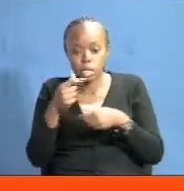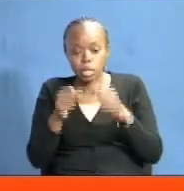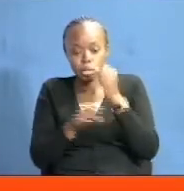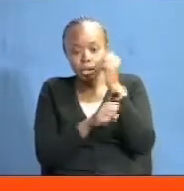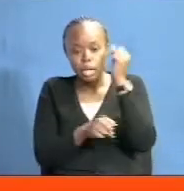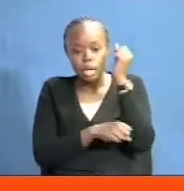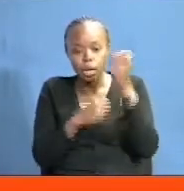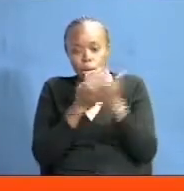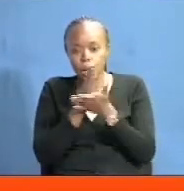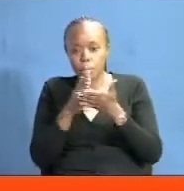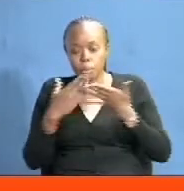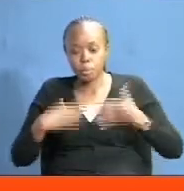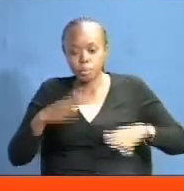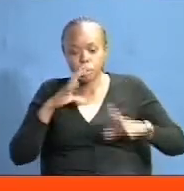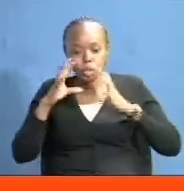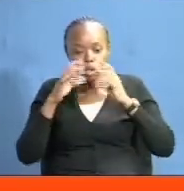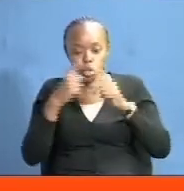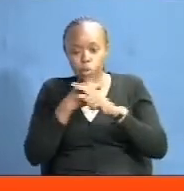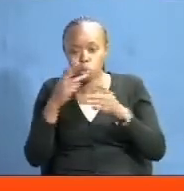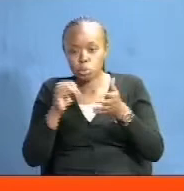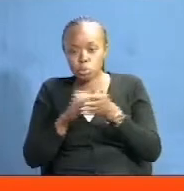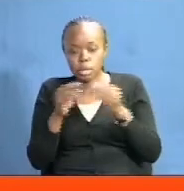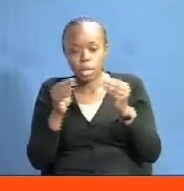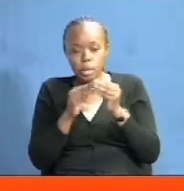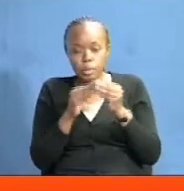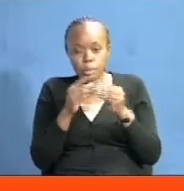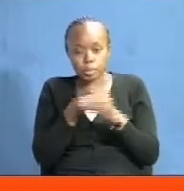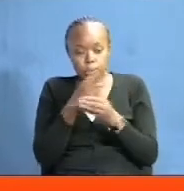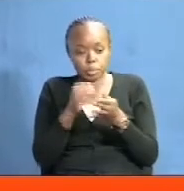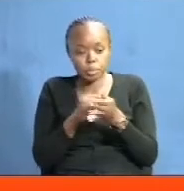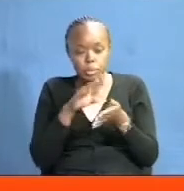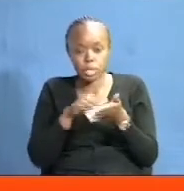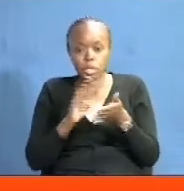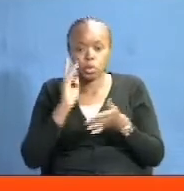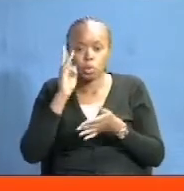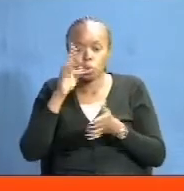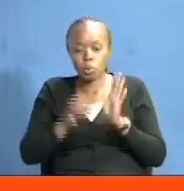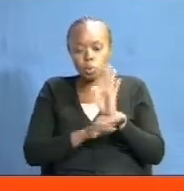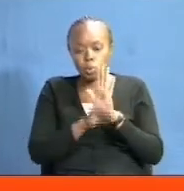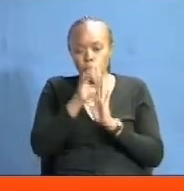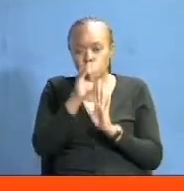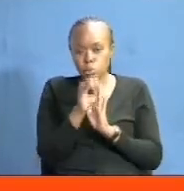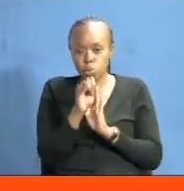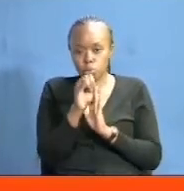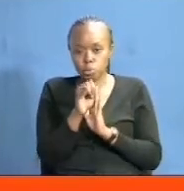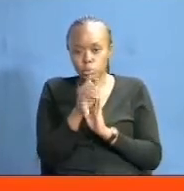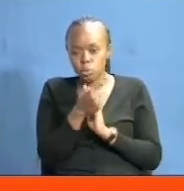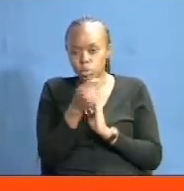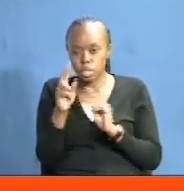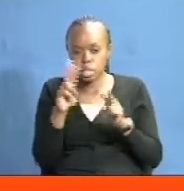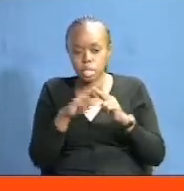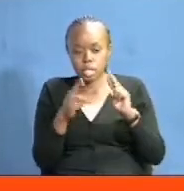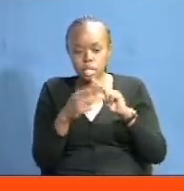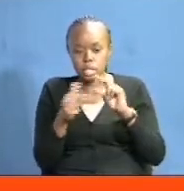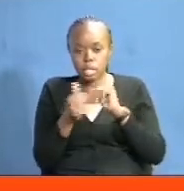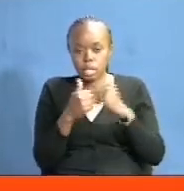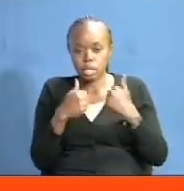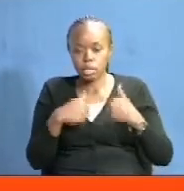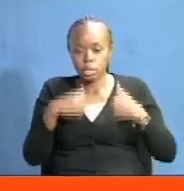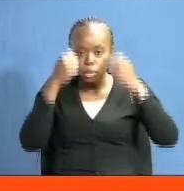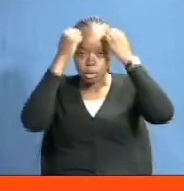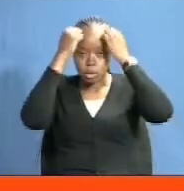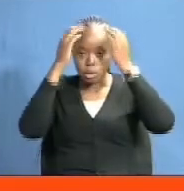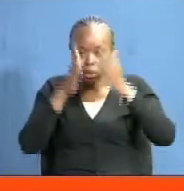among comrades. Talk to them, meet them in your daily endeavors, and that will improve the relationship between students